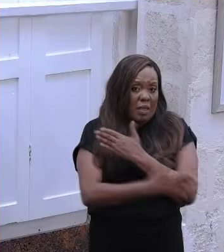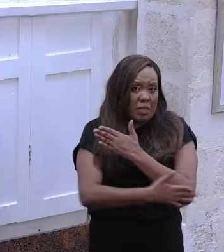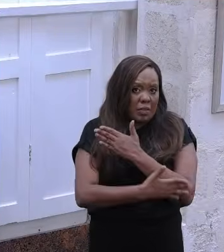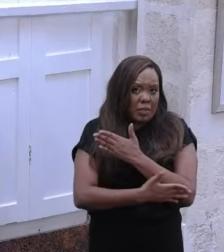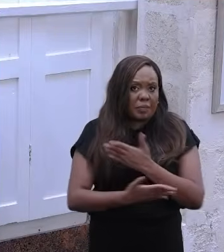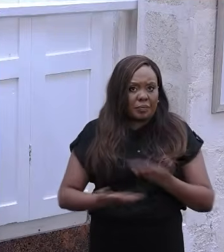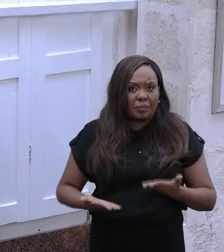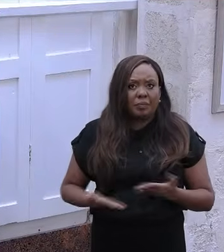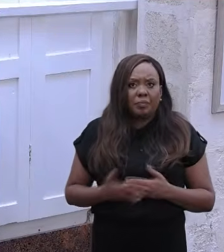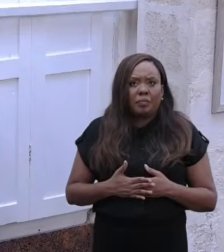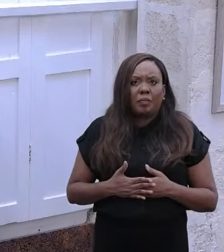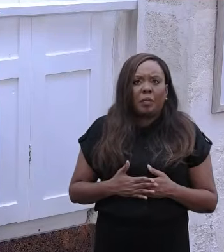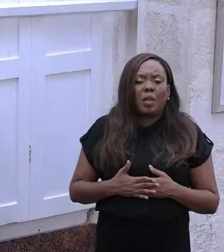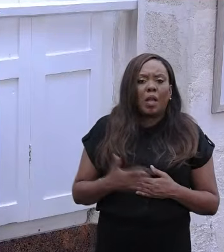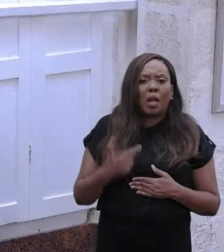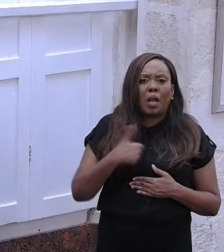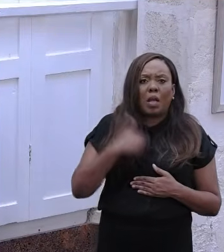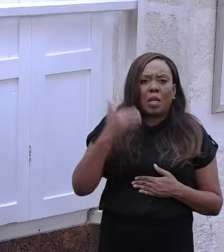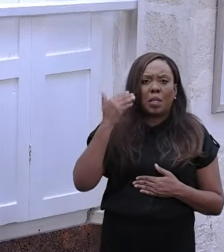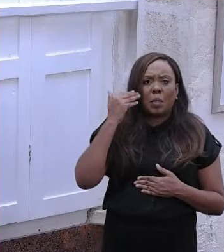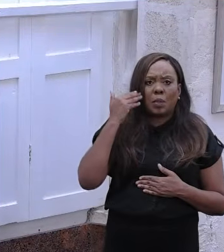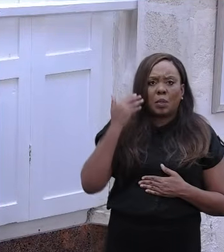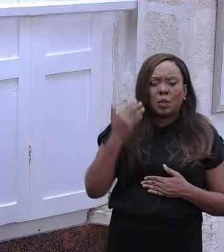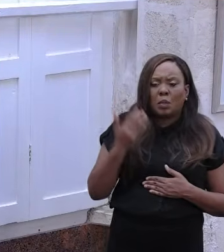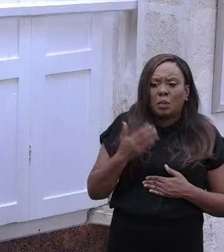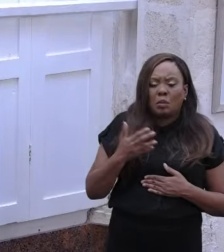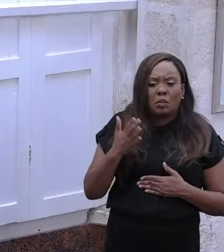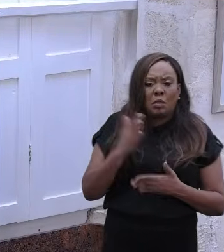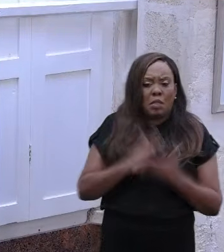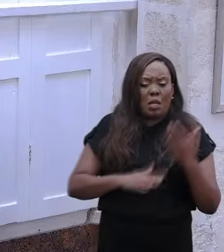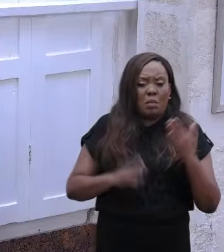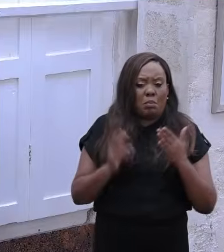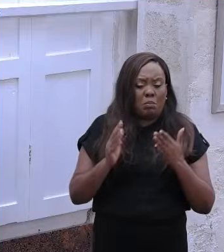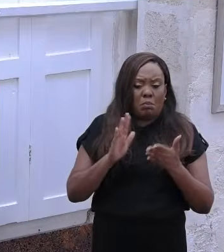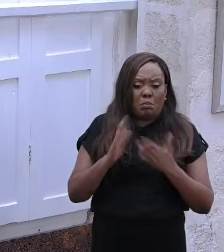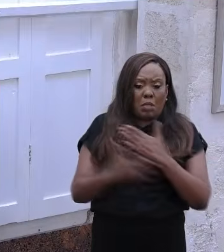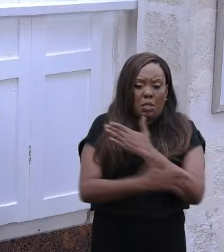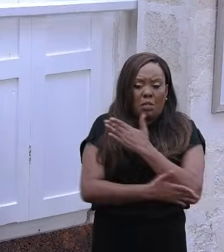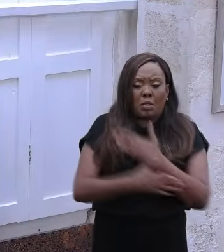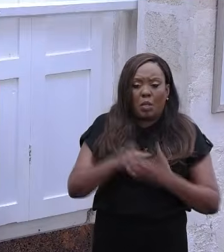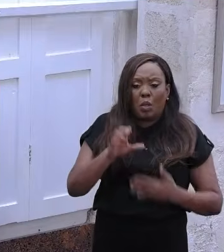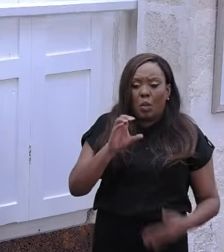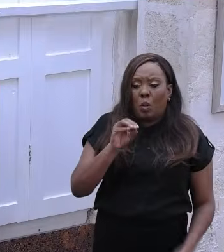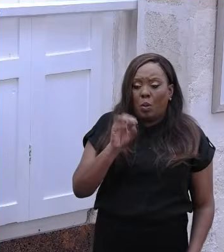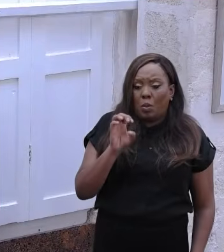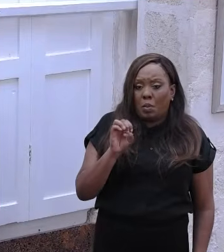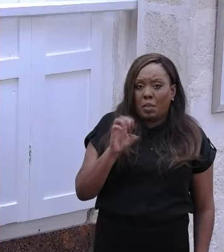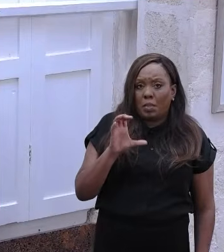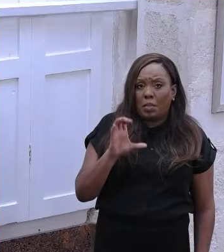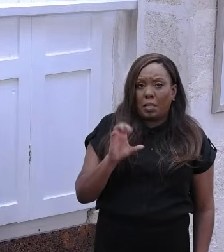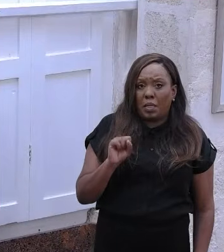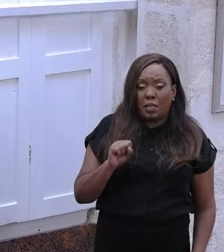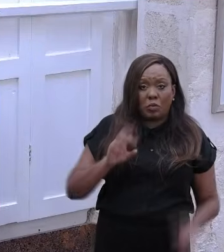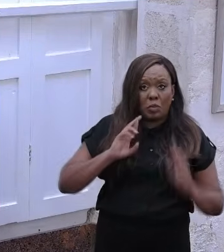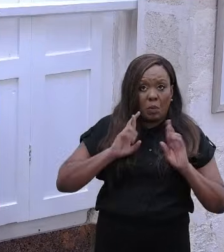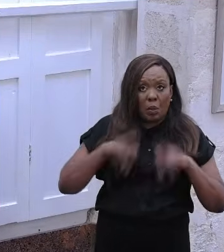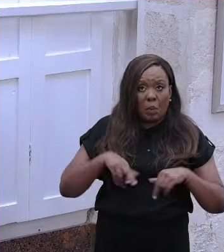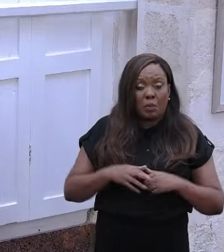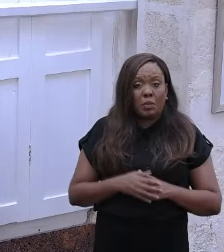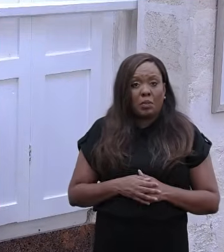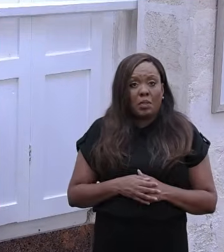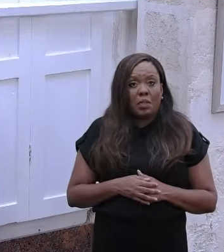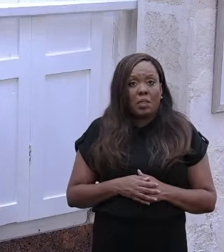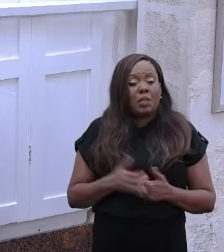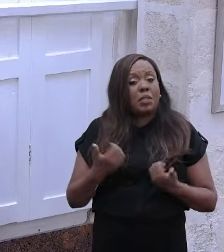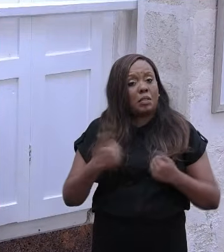in the OECS in particular, where these programs are found, they have responded. They have responded by trying to